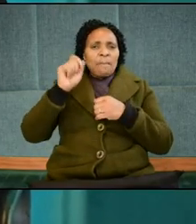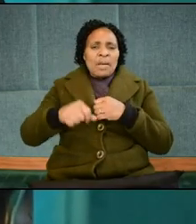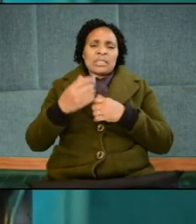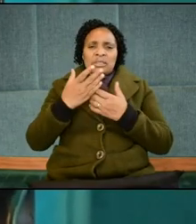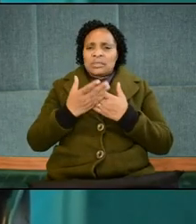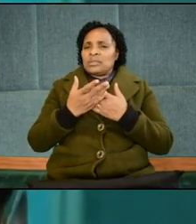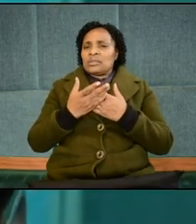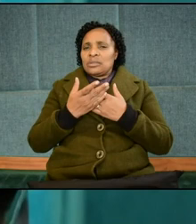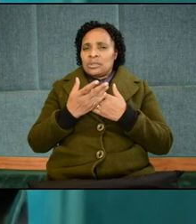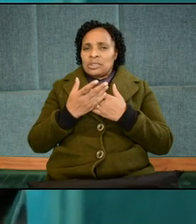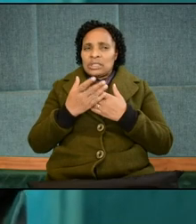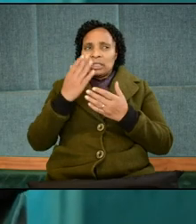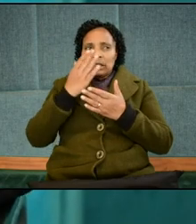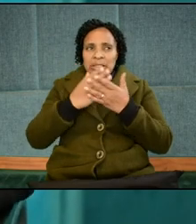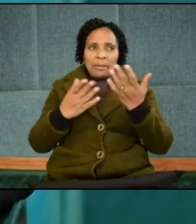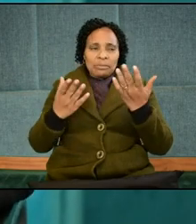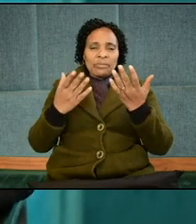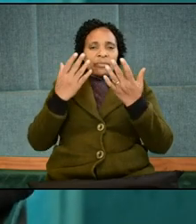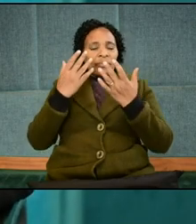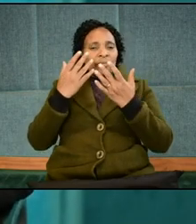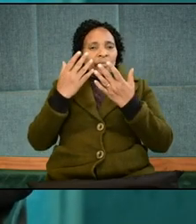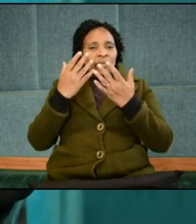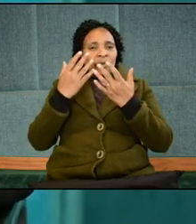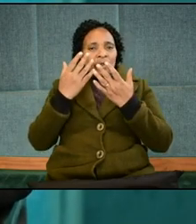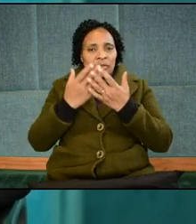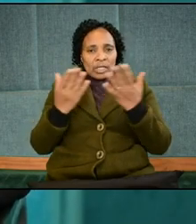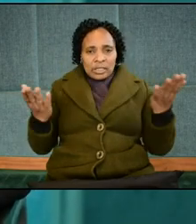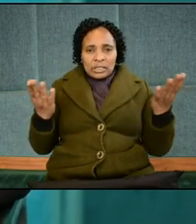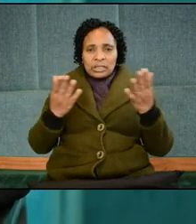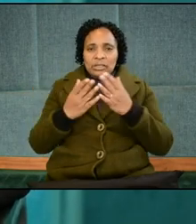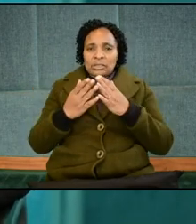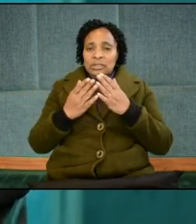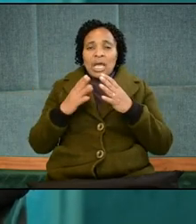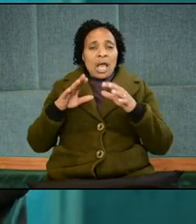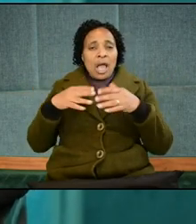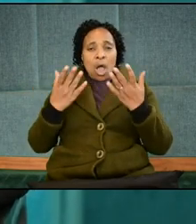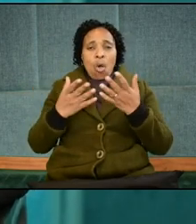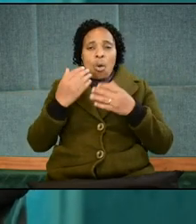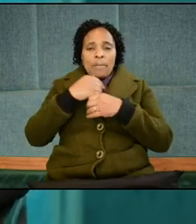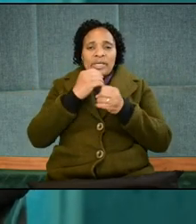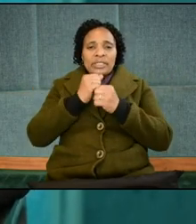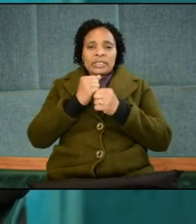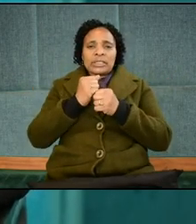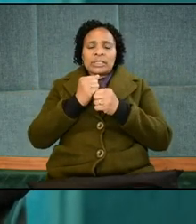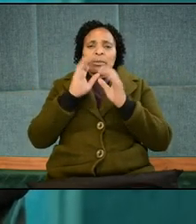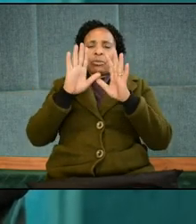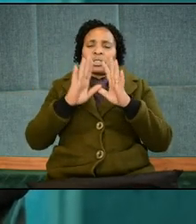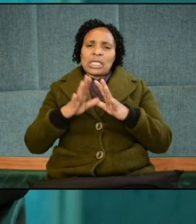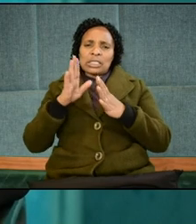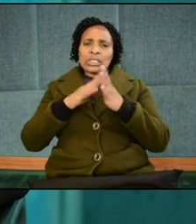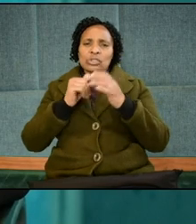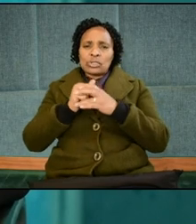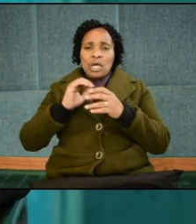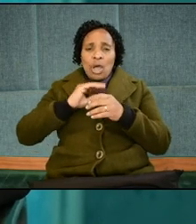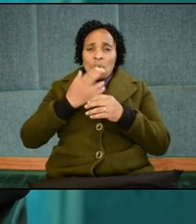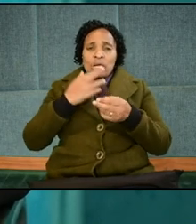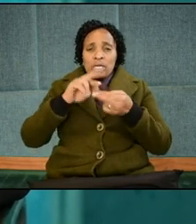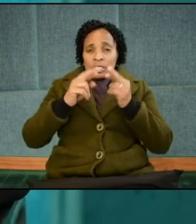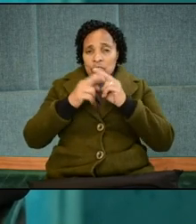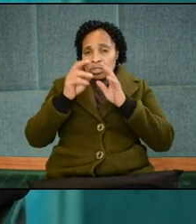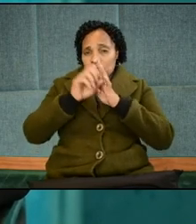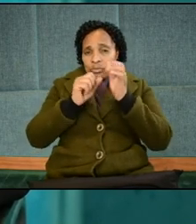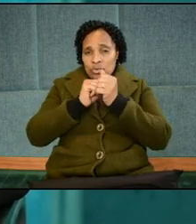rank some items according to what causes major destruction to our relationship with